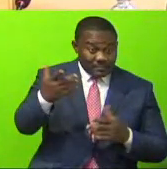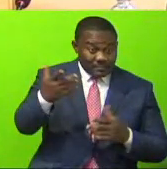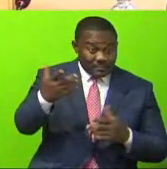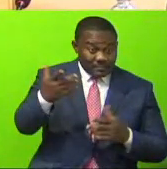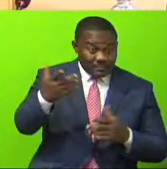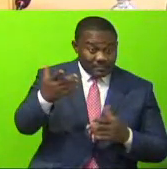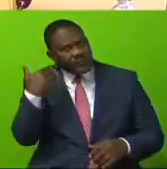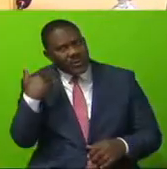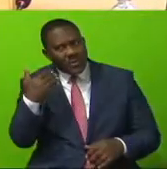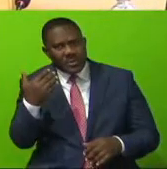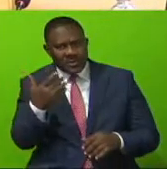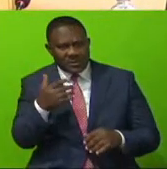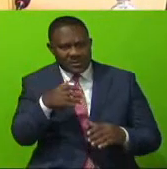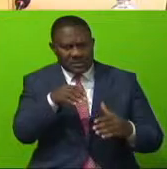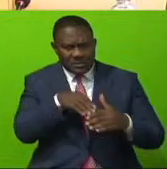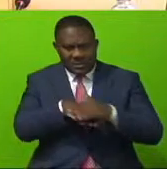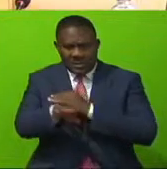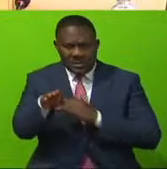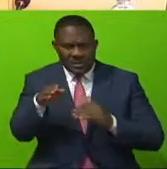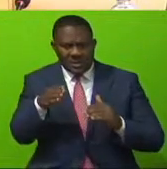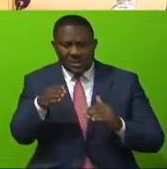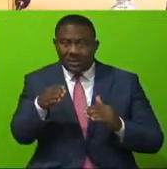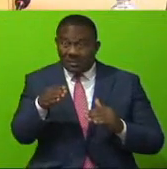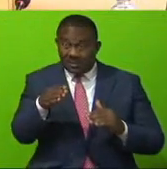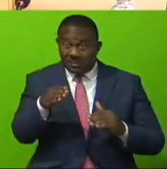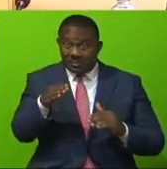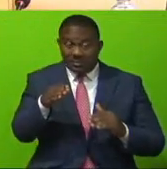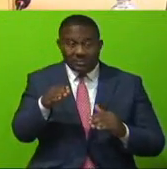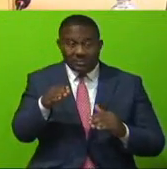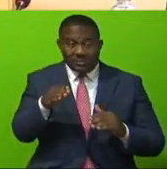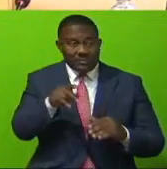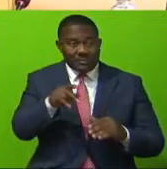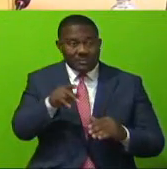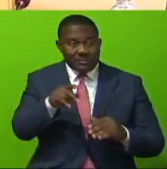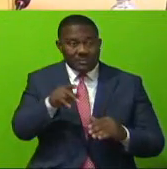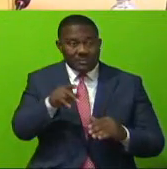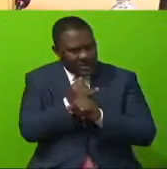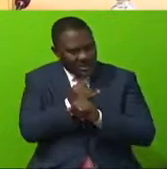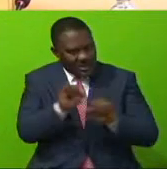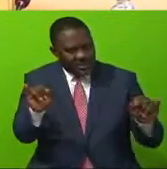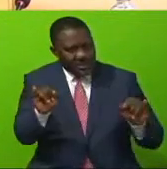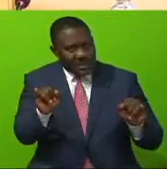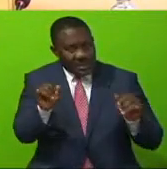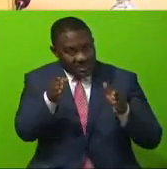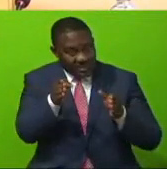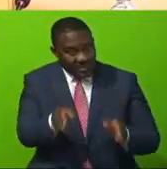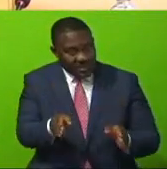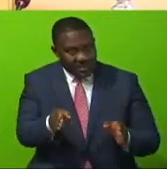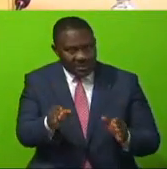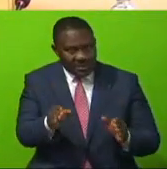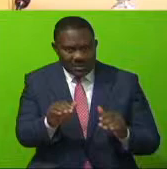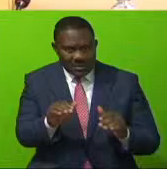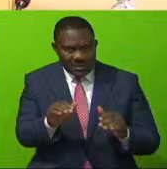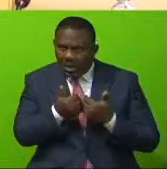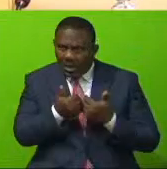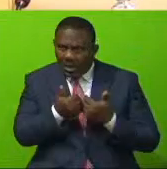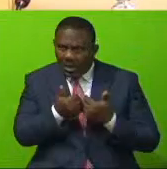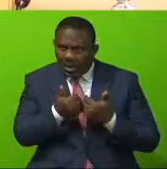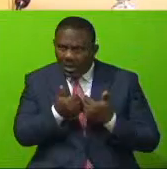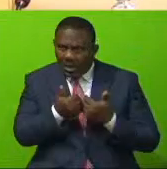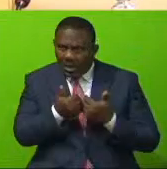member of your party? So, Mr. Speaker, if you look at the